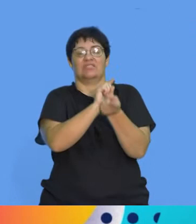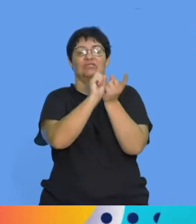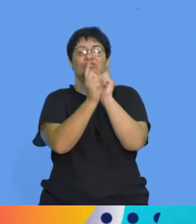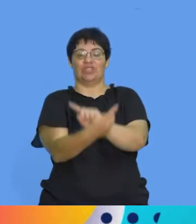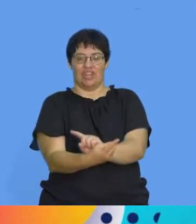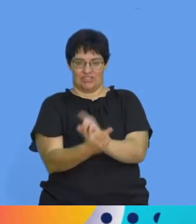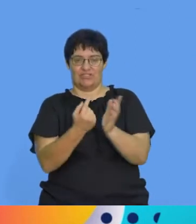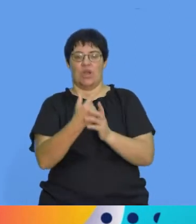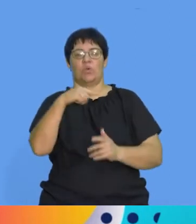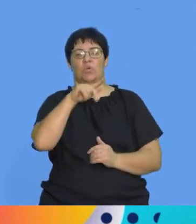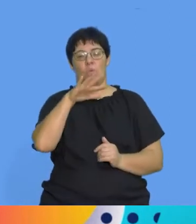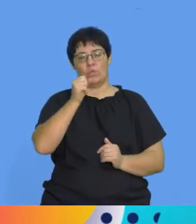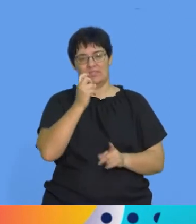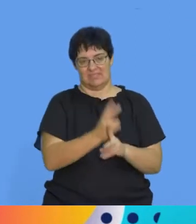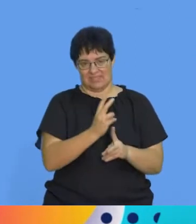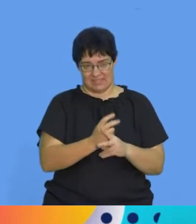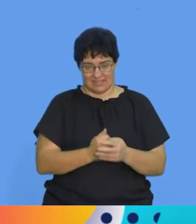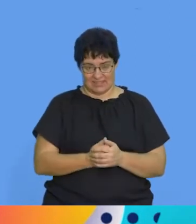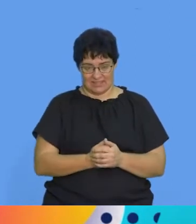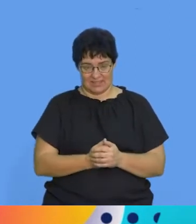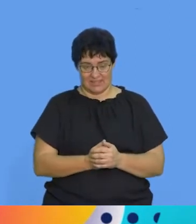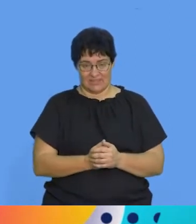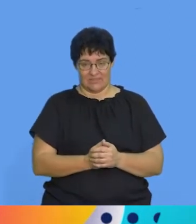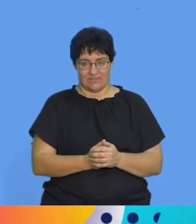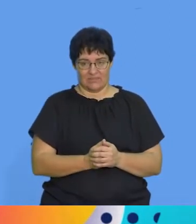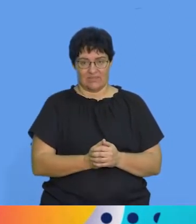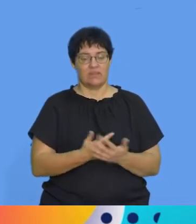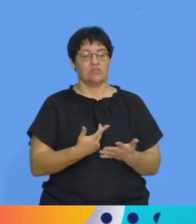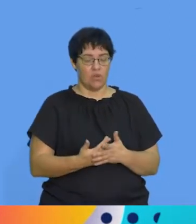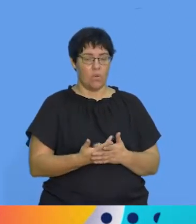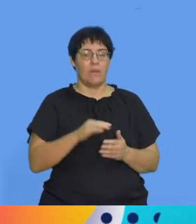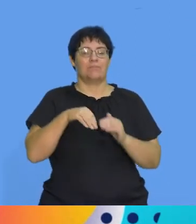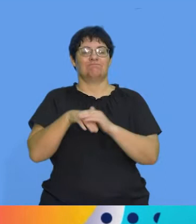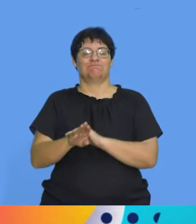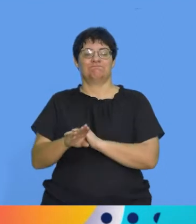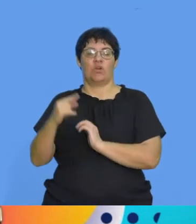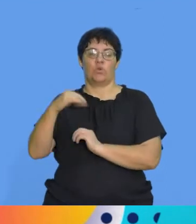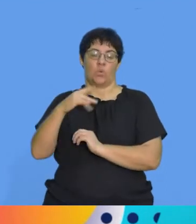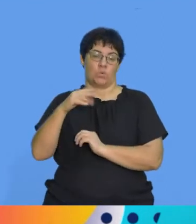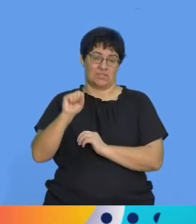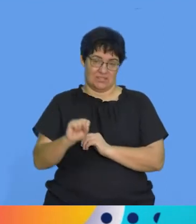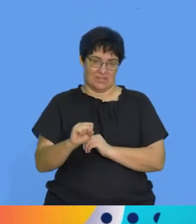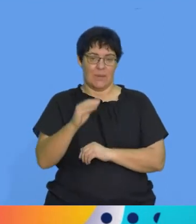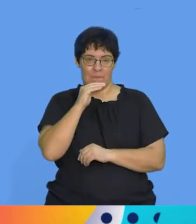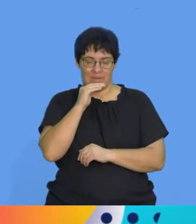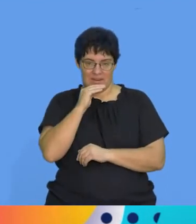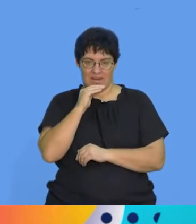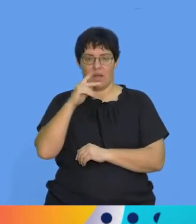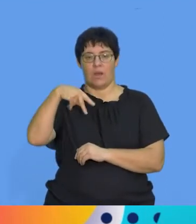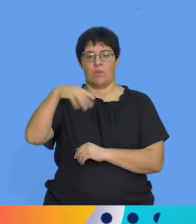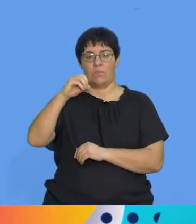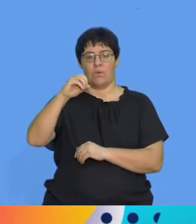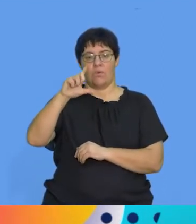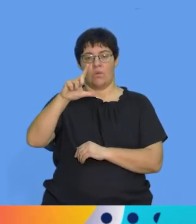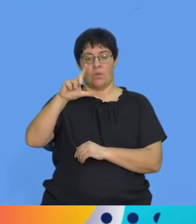stored and change it back to glucose again, right? So glycogen, how I store glucose, right,